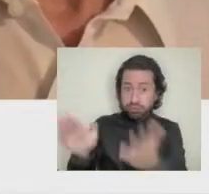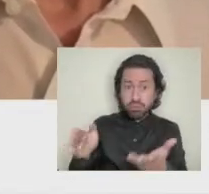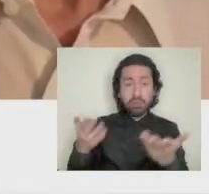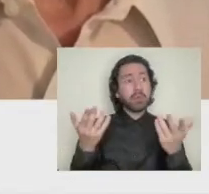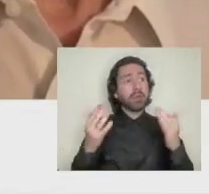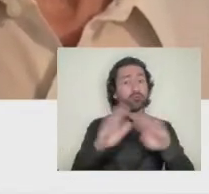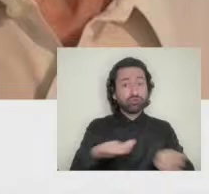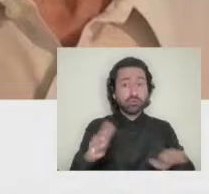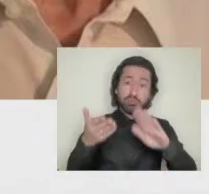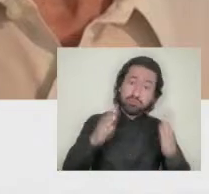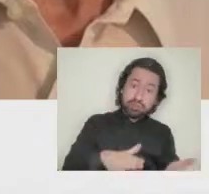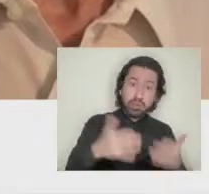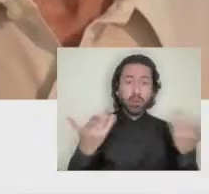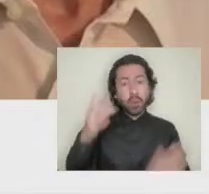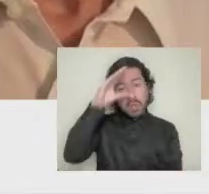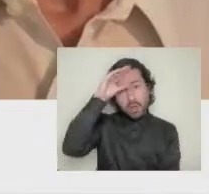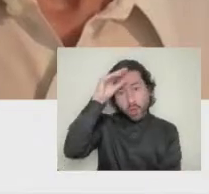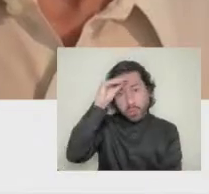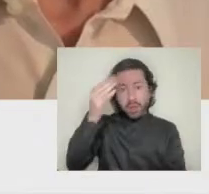money to poor people